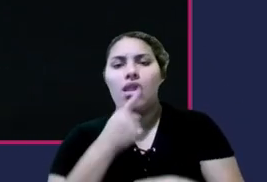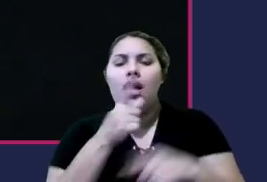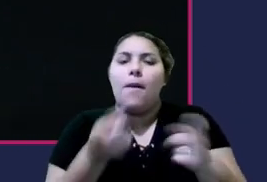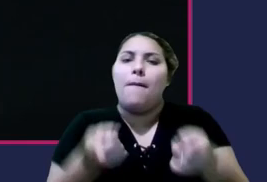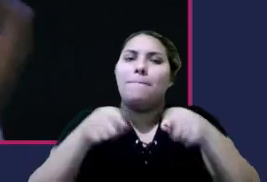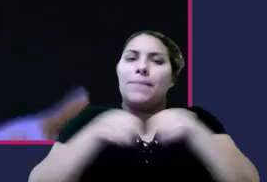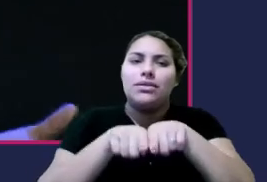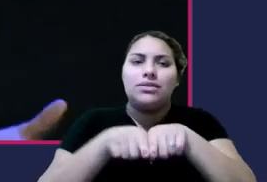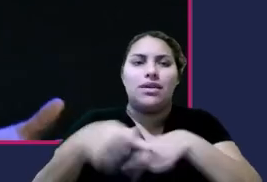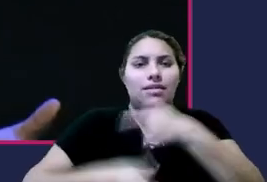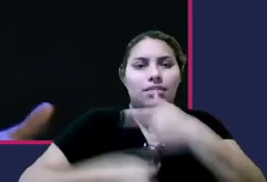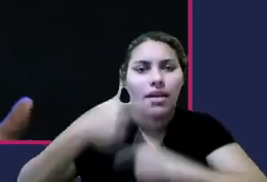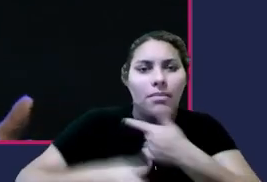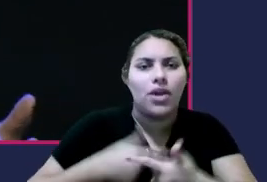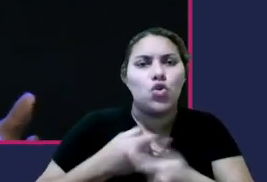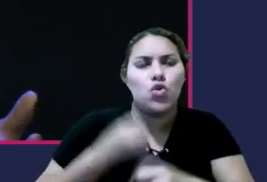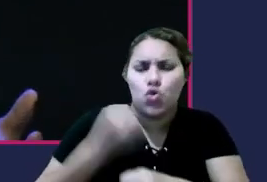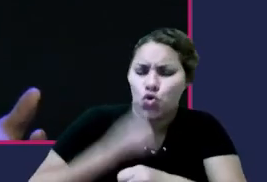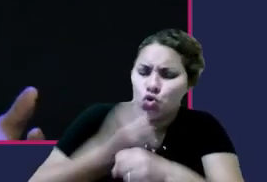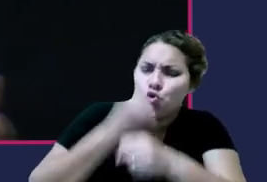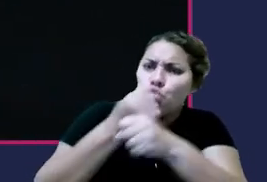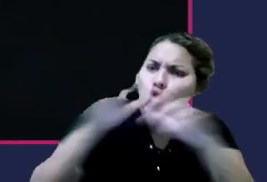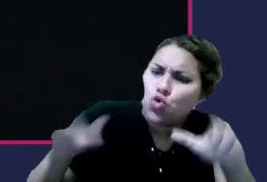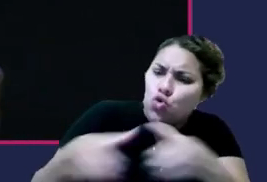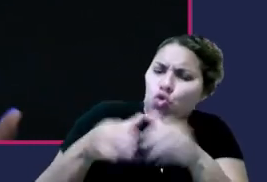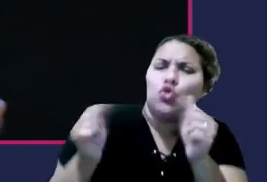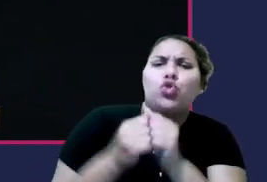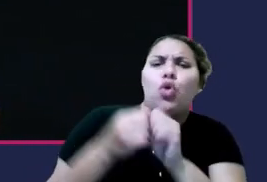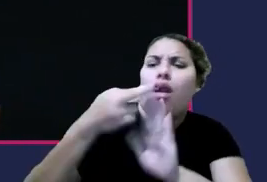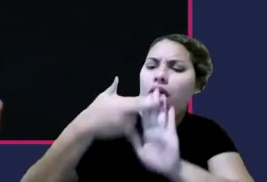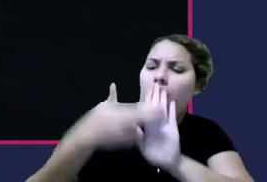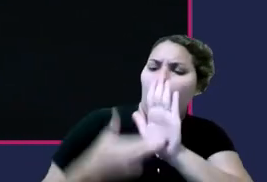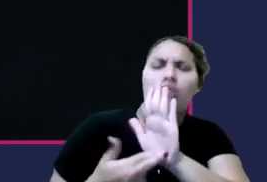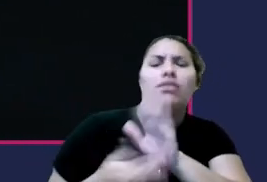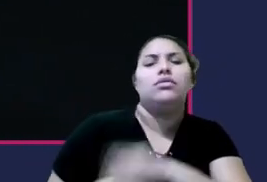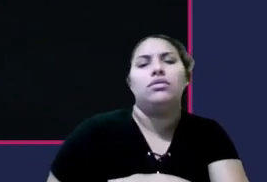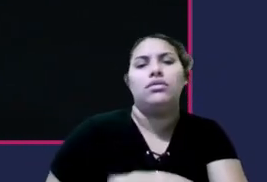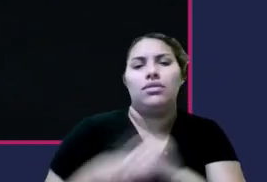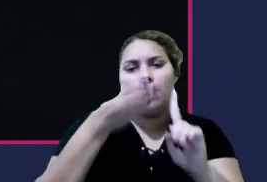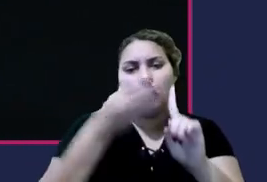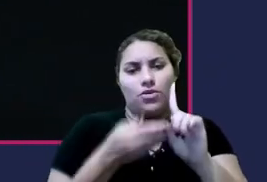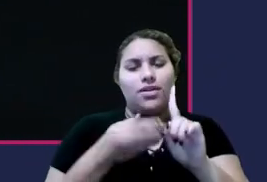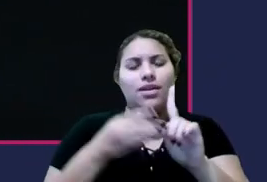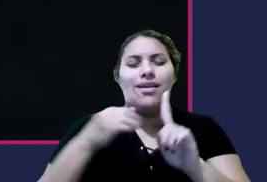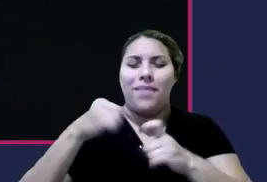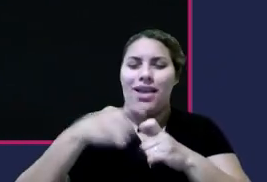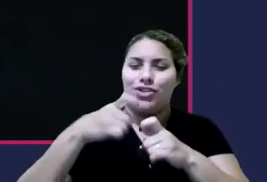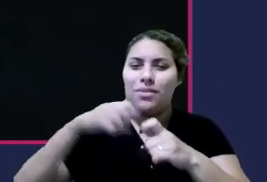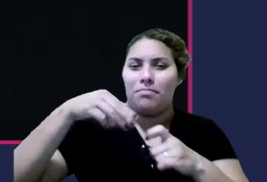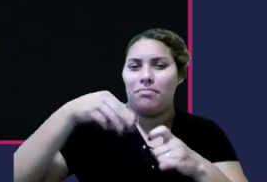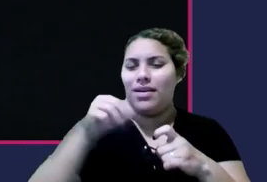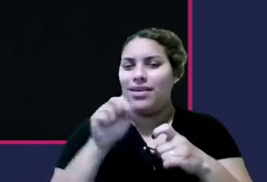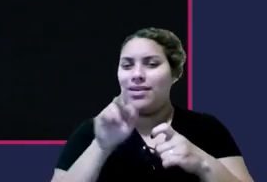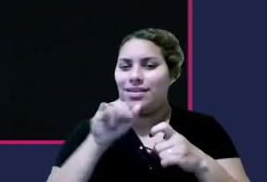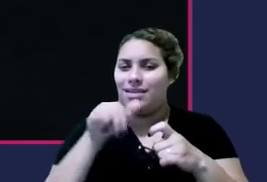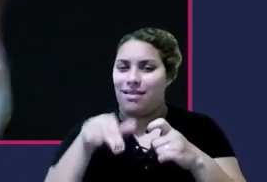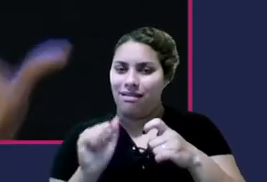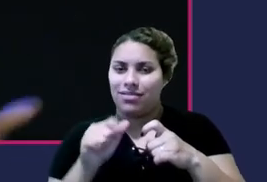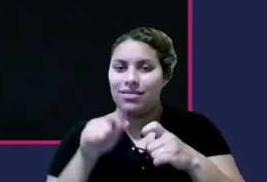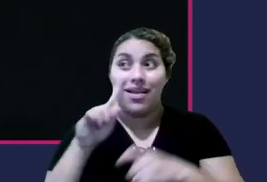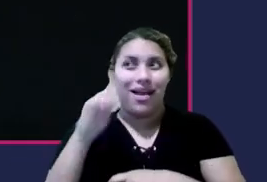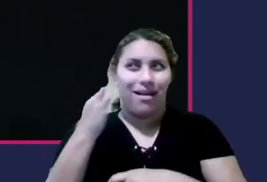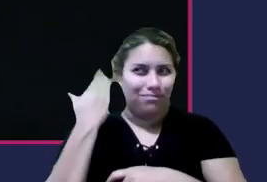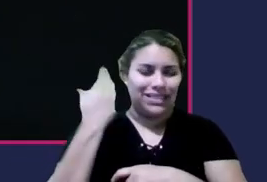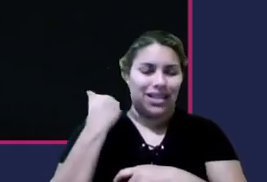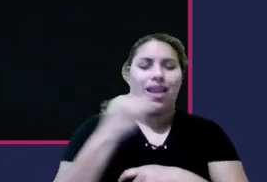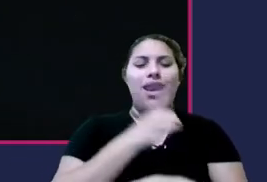and how much, how many, right? So we built together this report with Dr. Mariana, who at that time